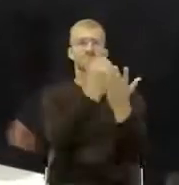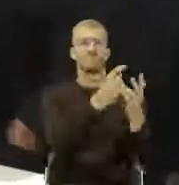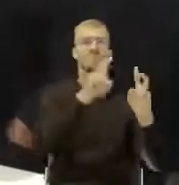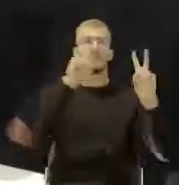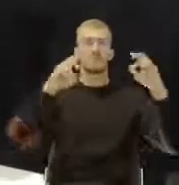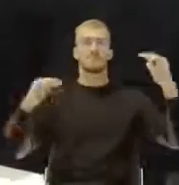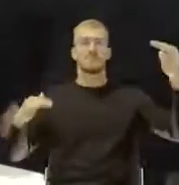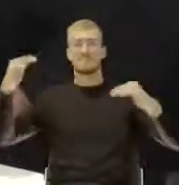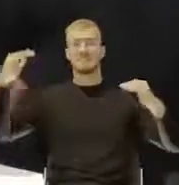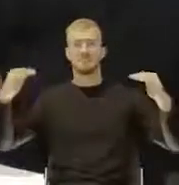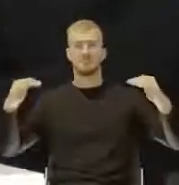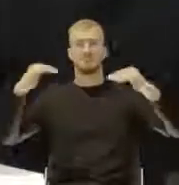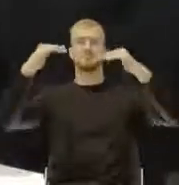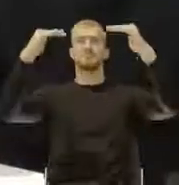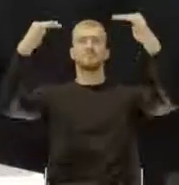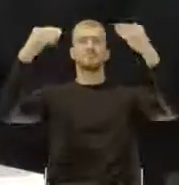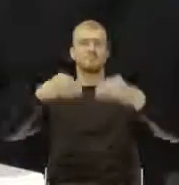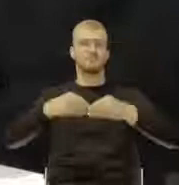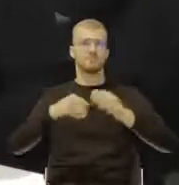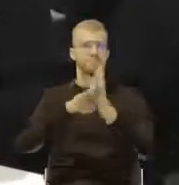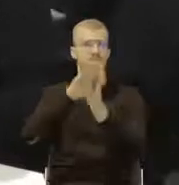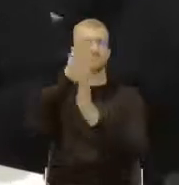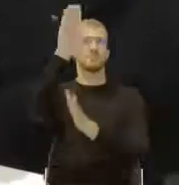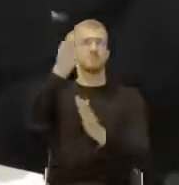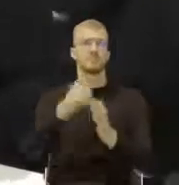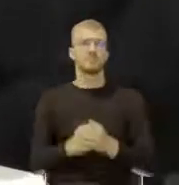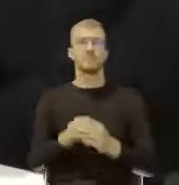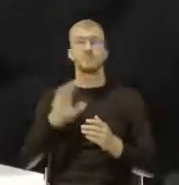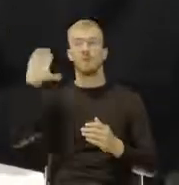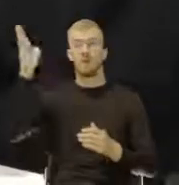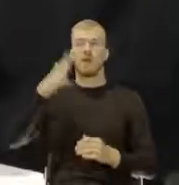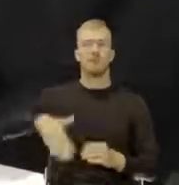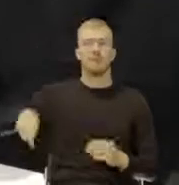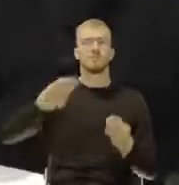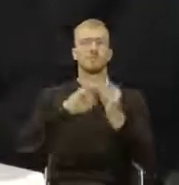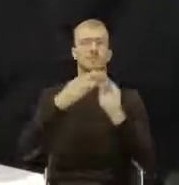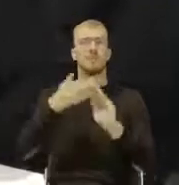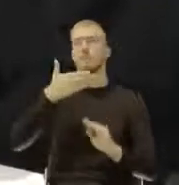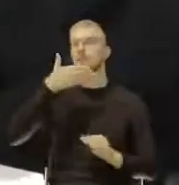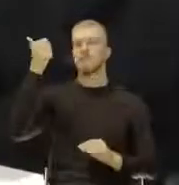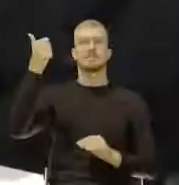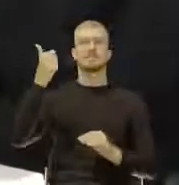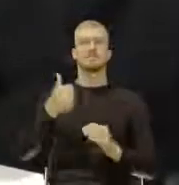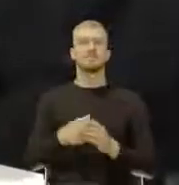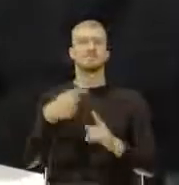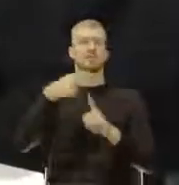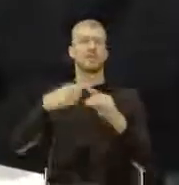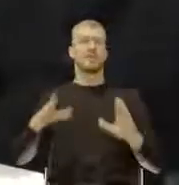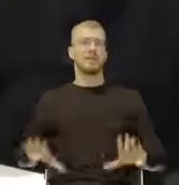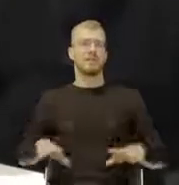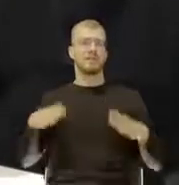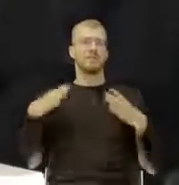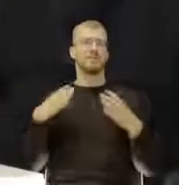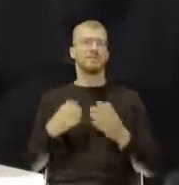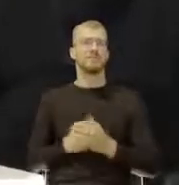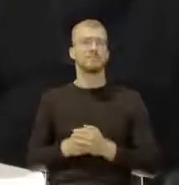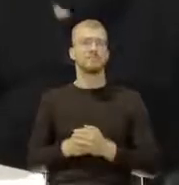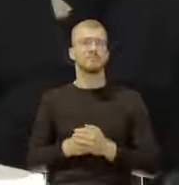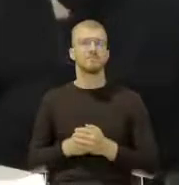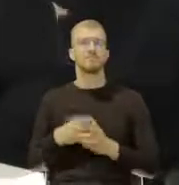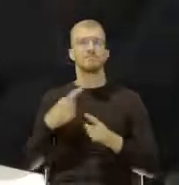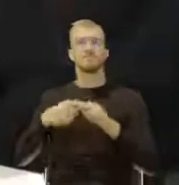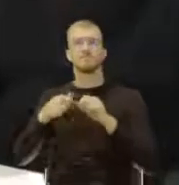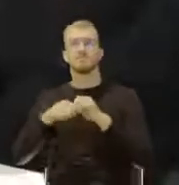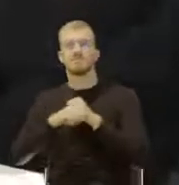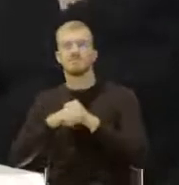that we will foster stronger coordination and cooperation among national, subnational, and local governments. This does